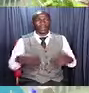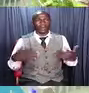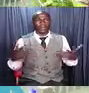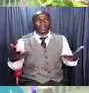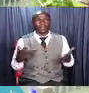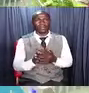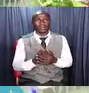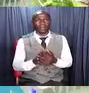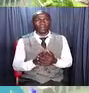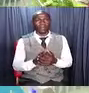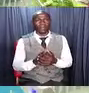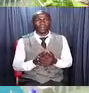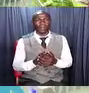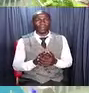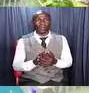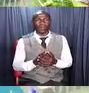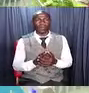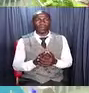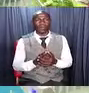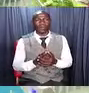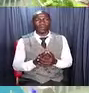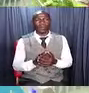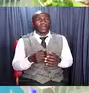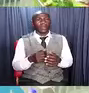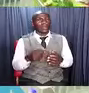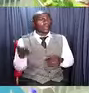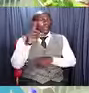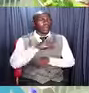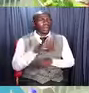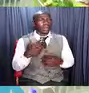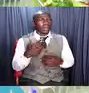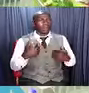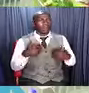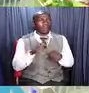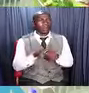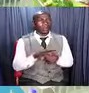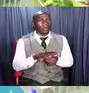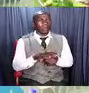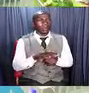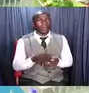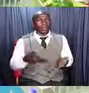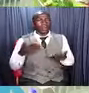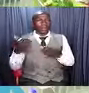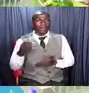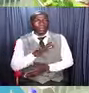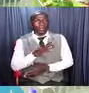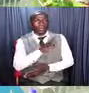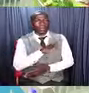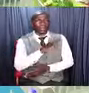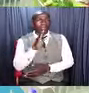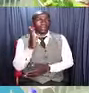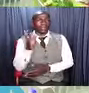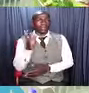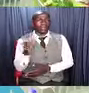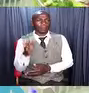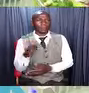Hallelujah. Hallelujah. Siku za vingi. When there is plenty. Tunda hilo la zaka likupale. Let that fruit of alms be